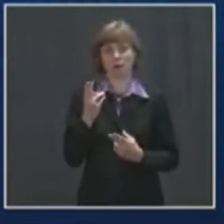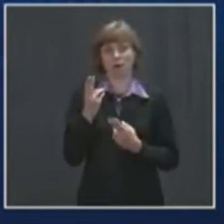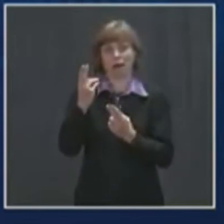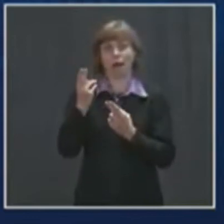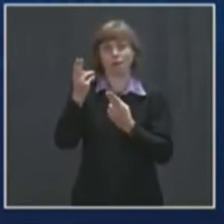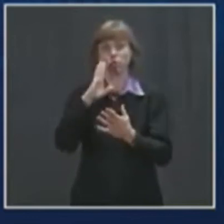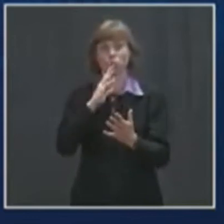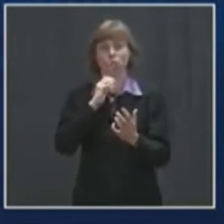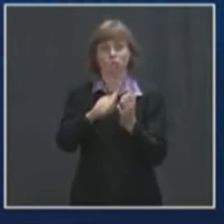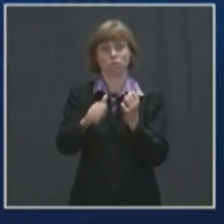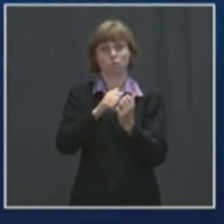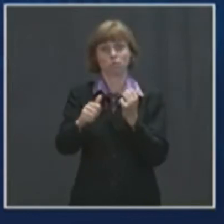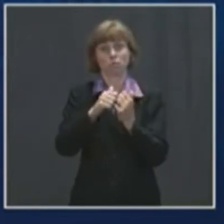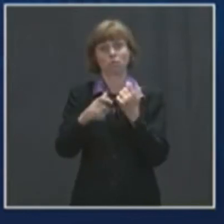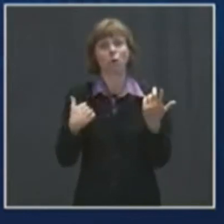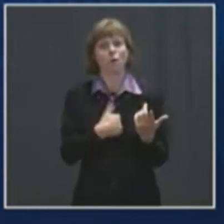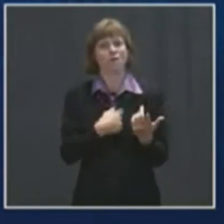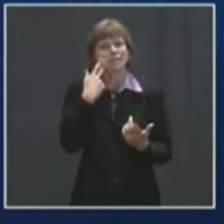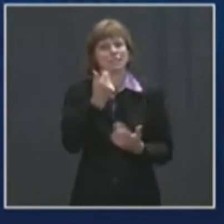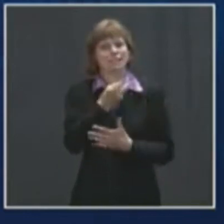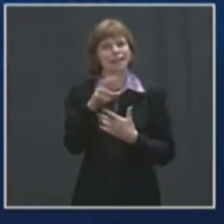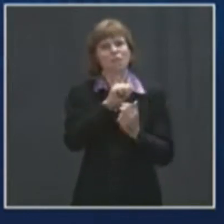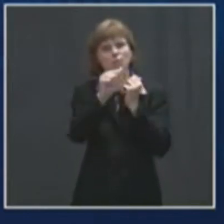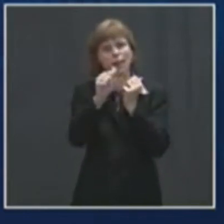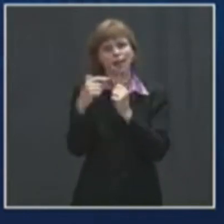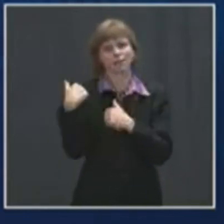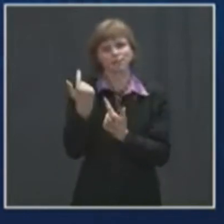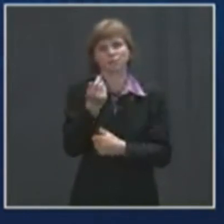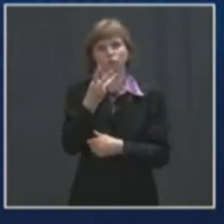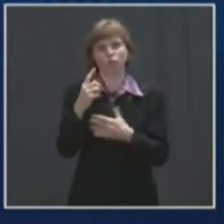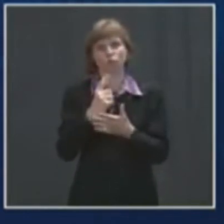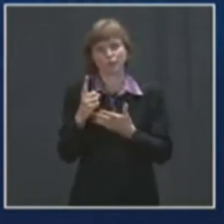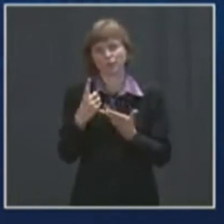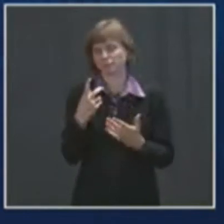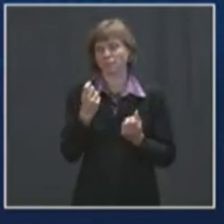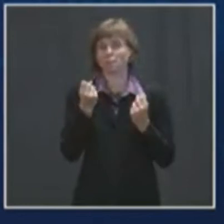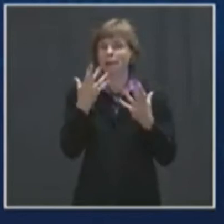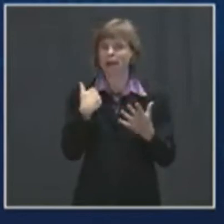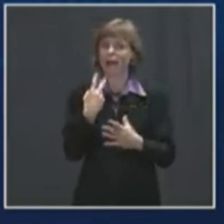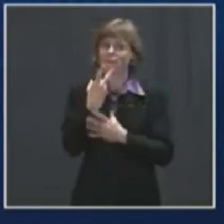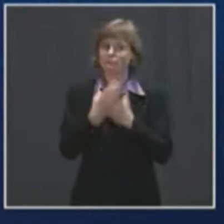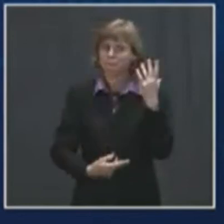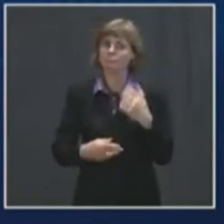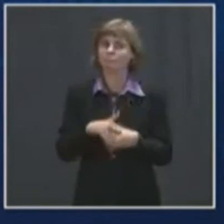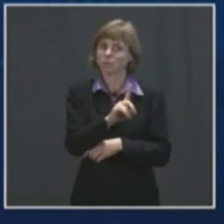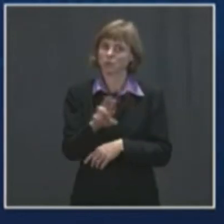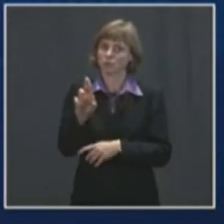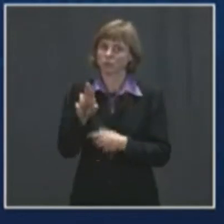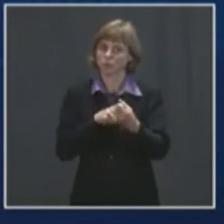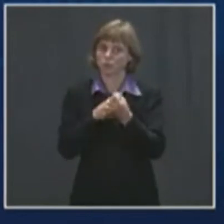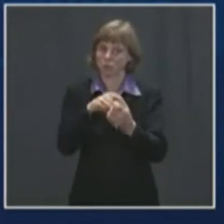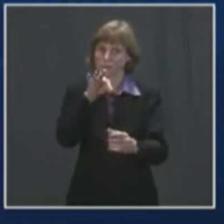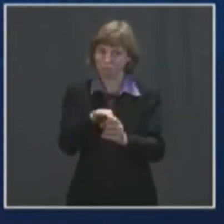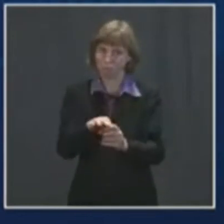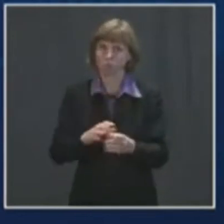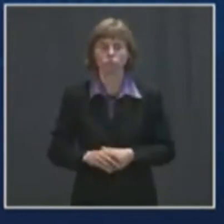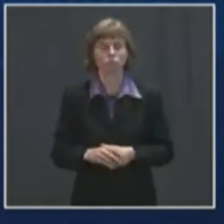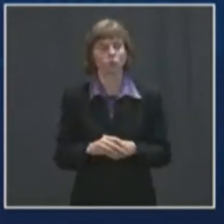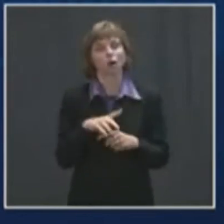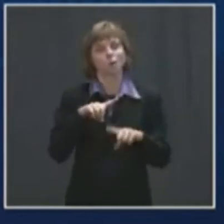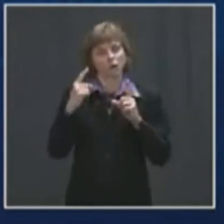forward in the last couple of weeks, many with bipartisan support, with bipartisan votes. But you're right that getting the Attorney General